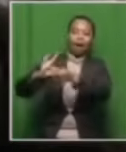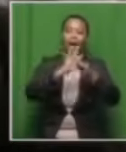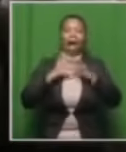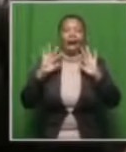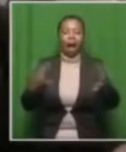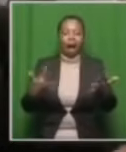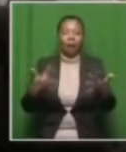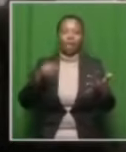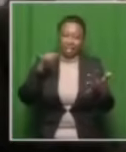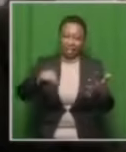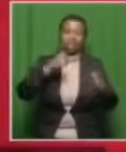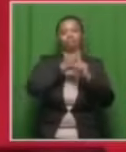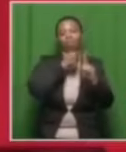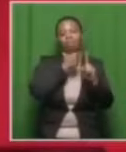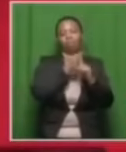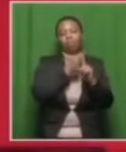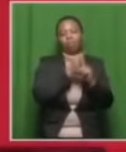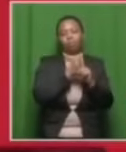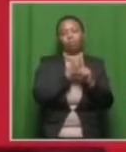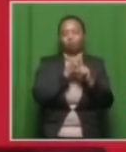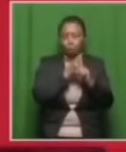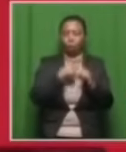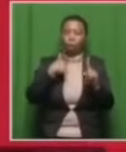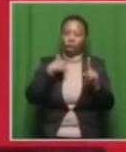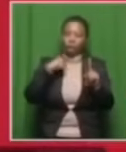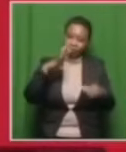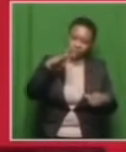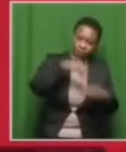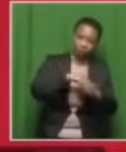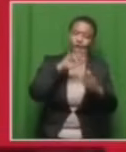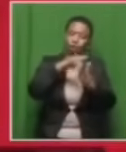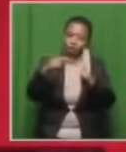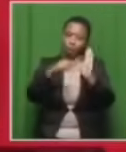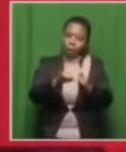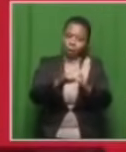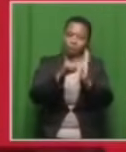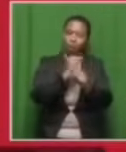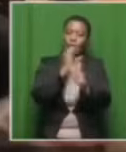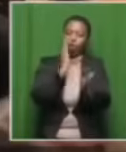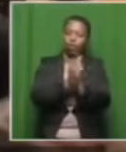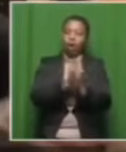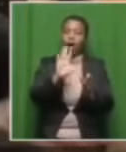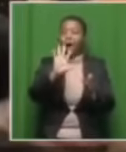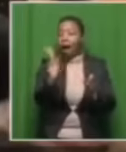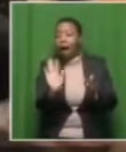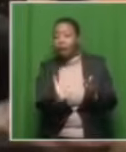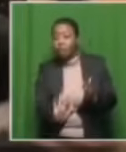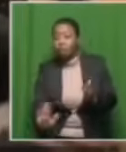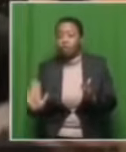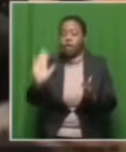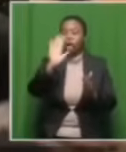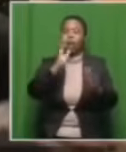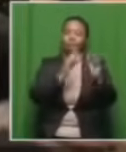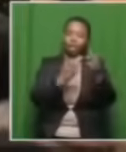must play a meaningful role in the development of the economy in all other parts of the African continent. Shivambu says the